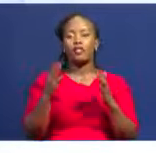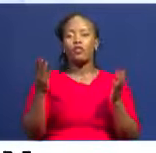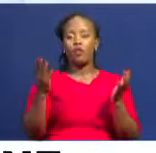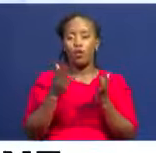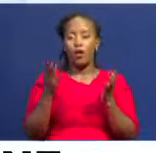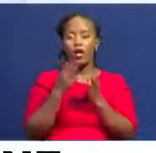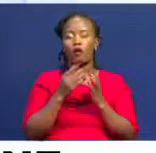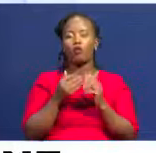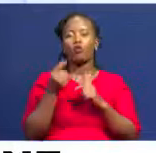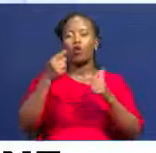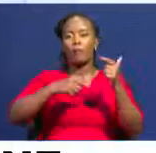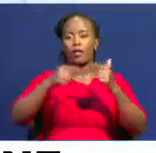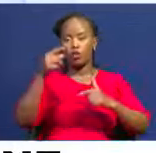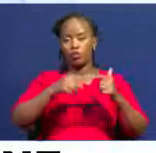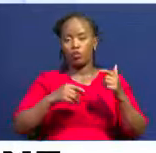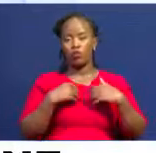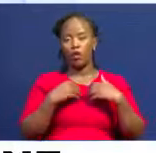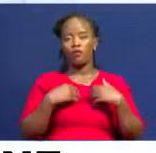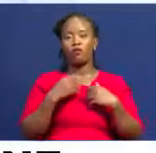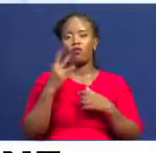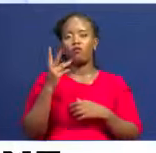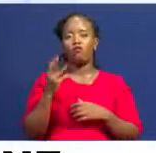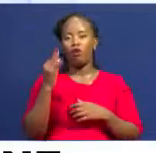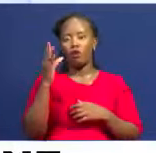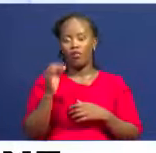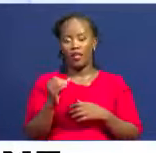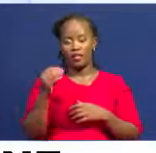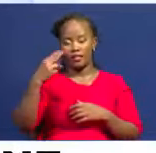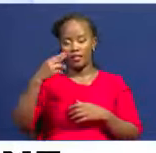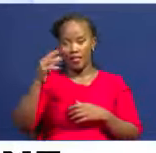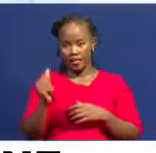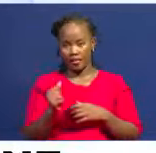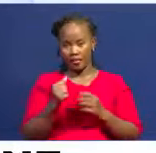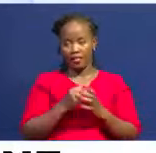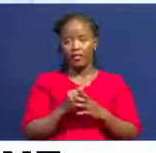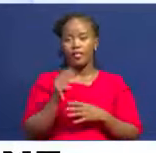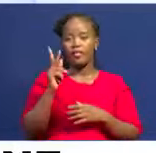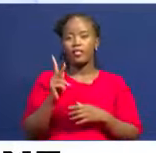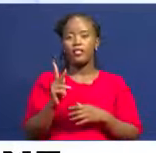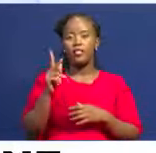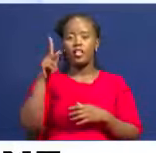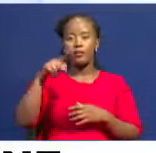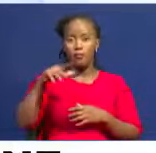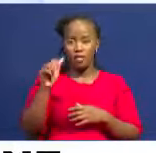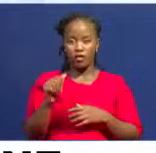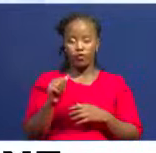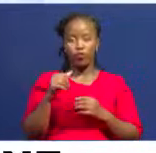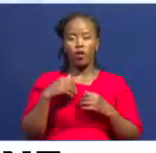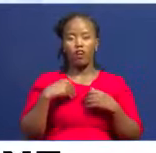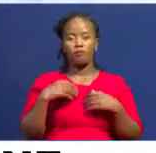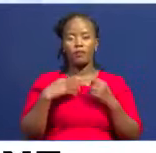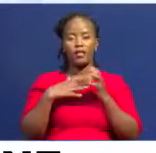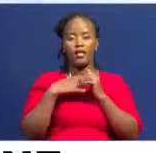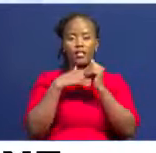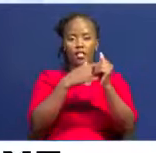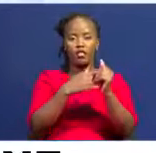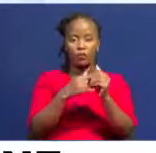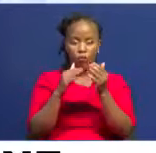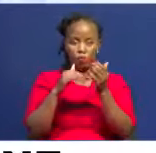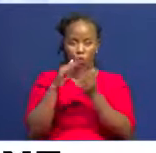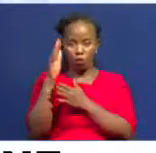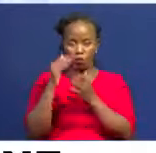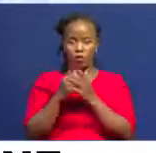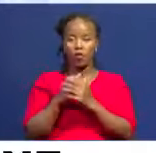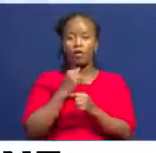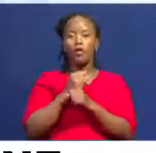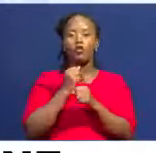is 430 acres, and therefore Kenya Ports Authority will be providing leadership to make sure